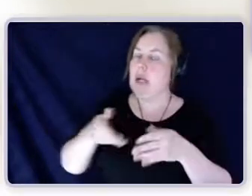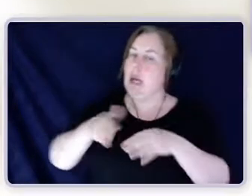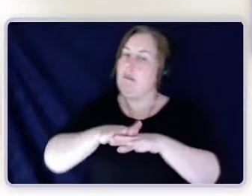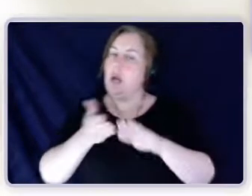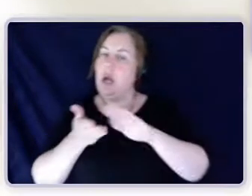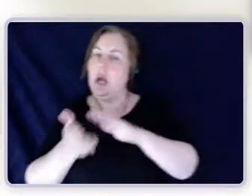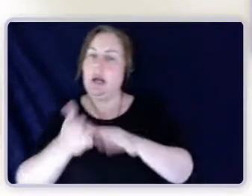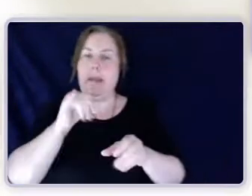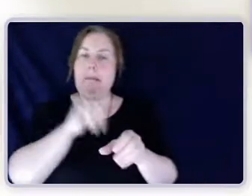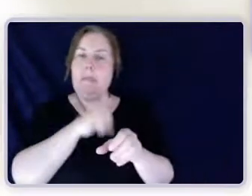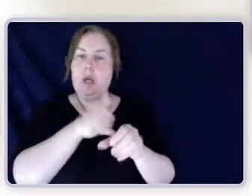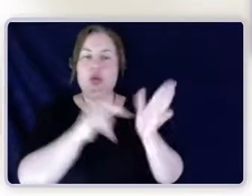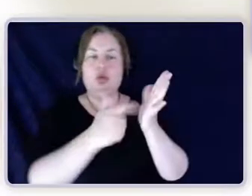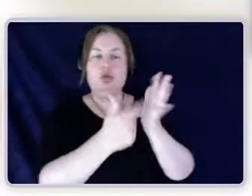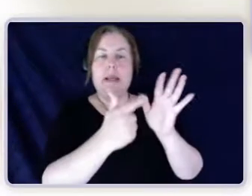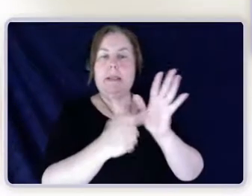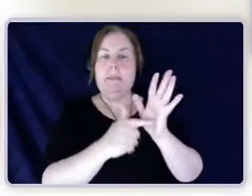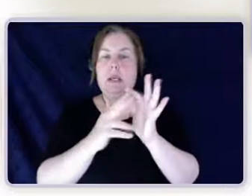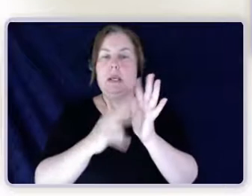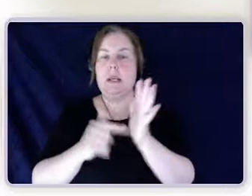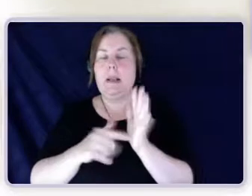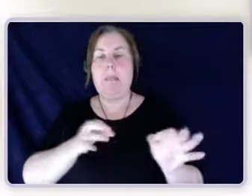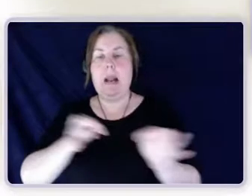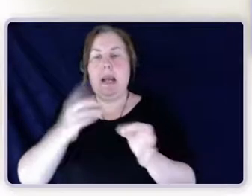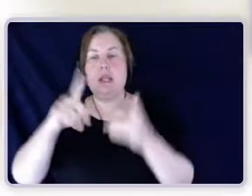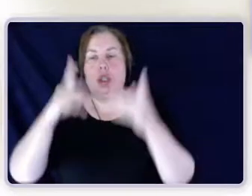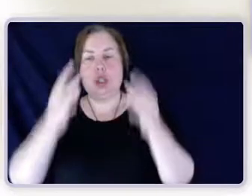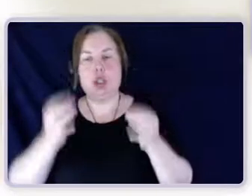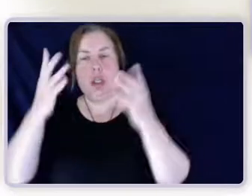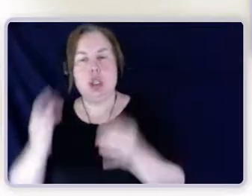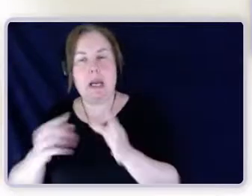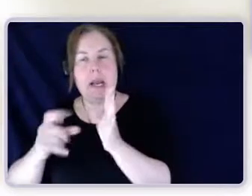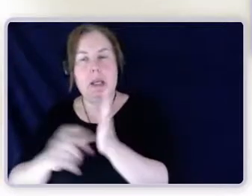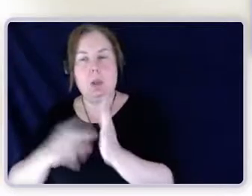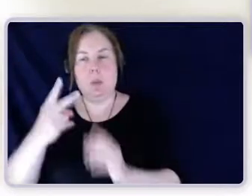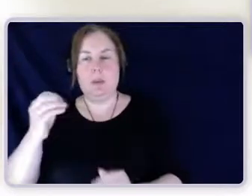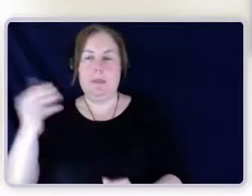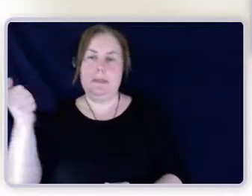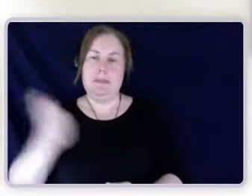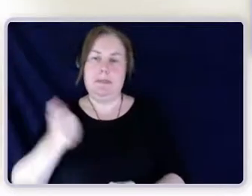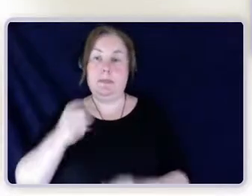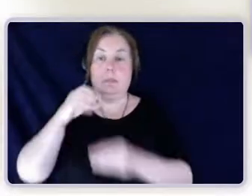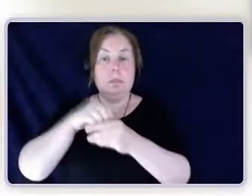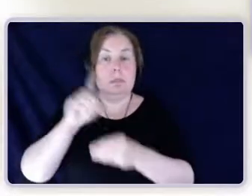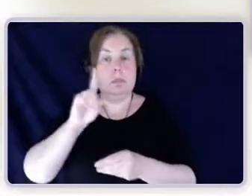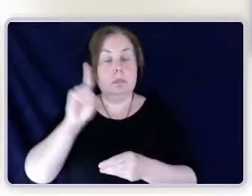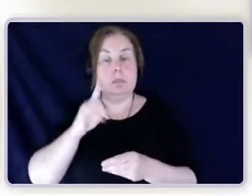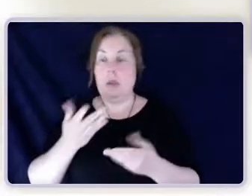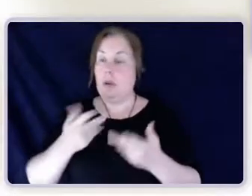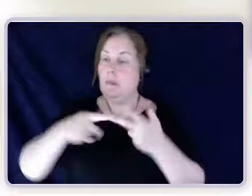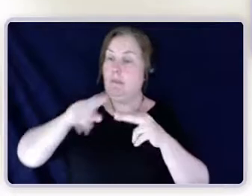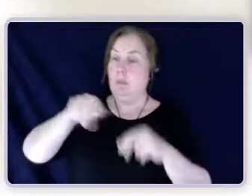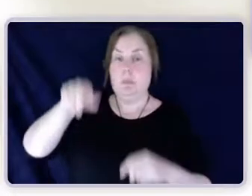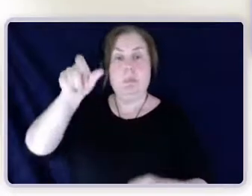Treatment Planning and Decisions Act from 2016, including such things as whether a person or how a person makes